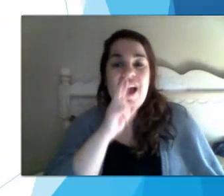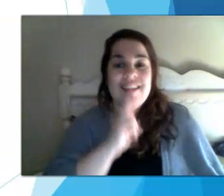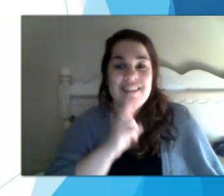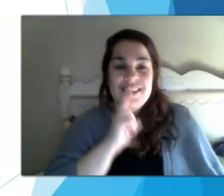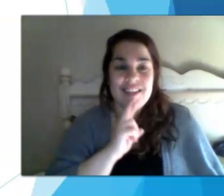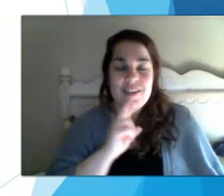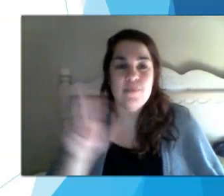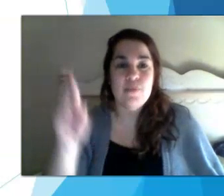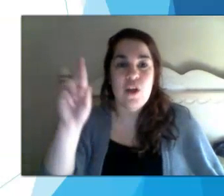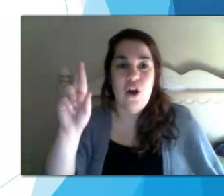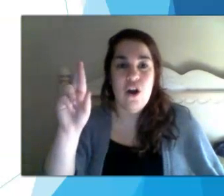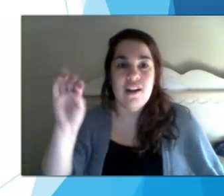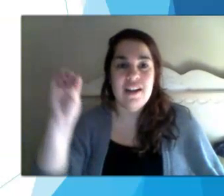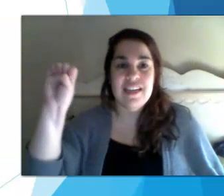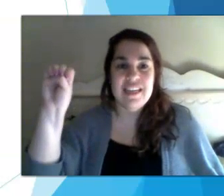Red.